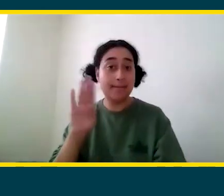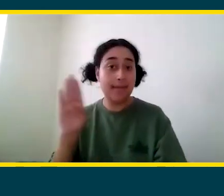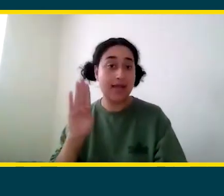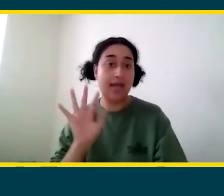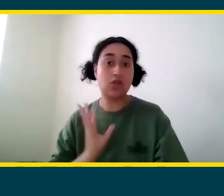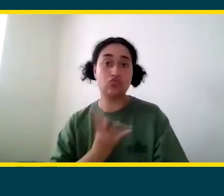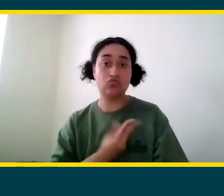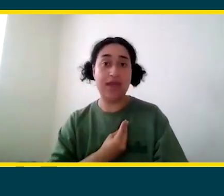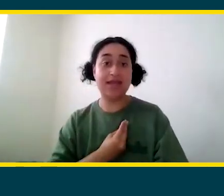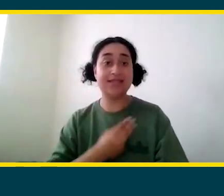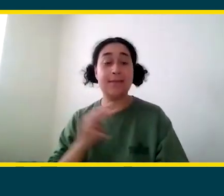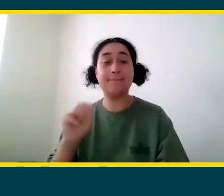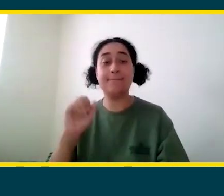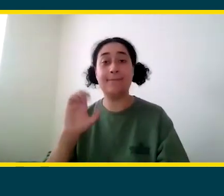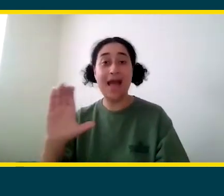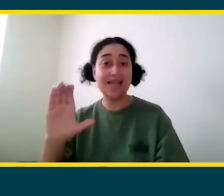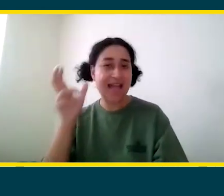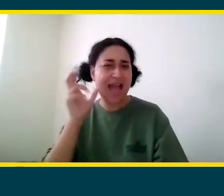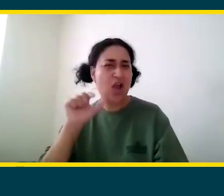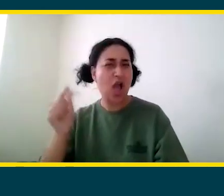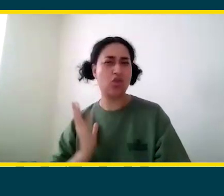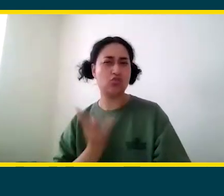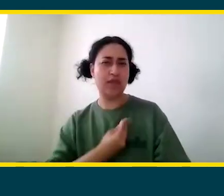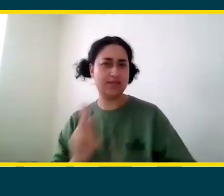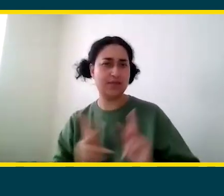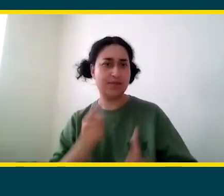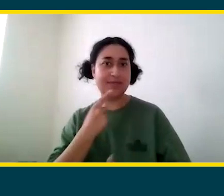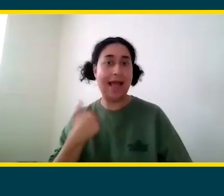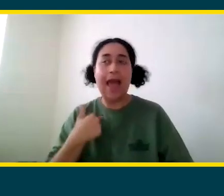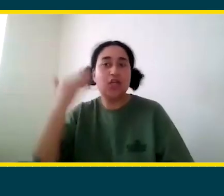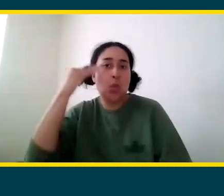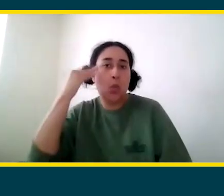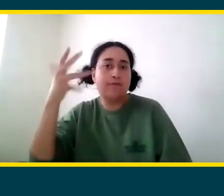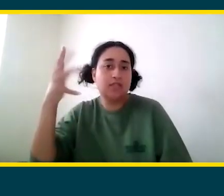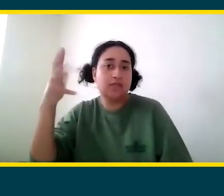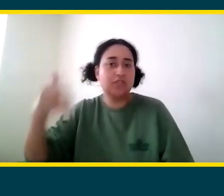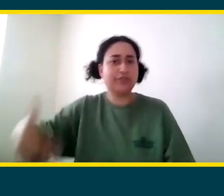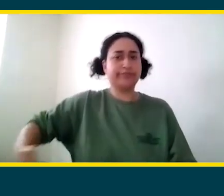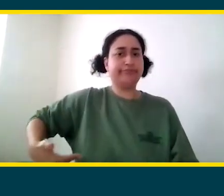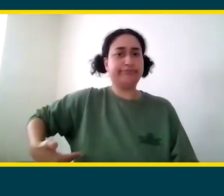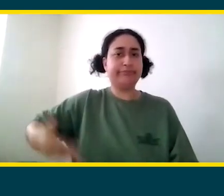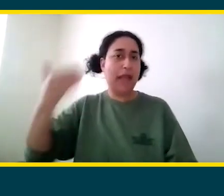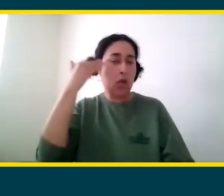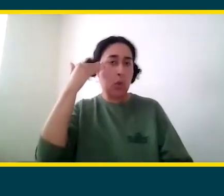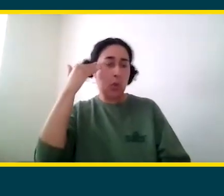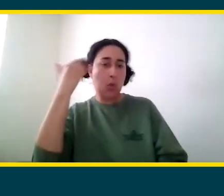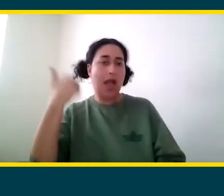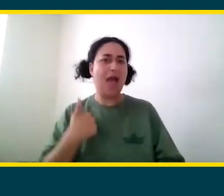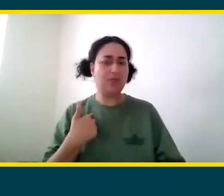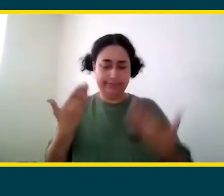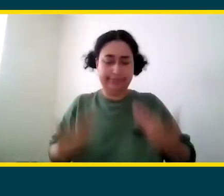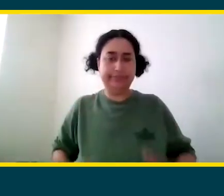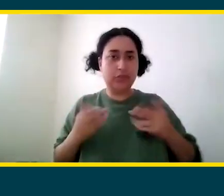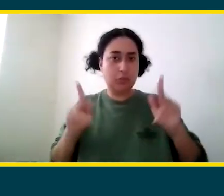mask, I hear some other trans folks say, like, I always just knew that I wasn't, that I was this